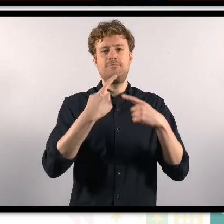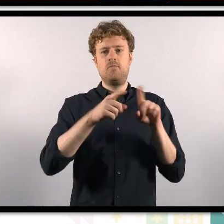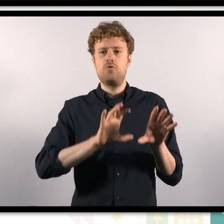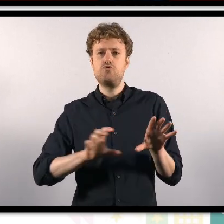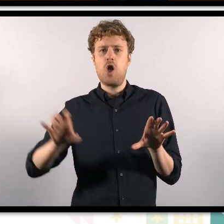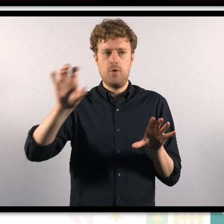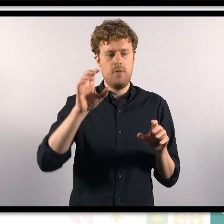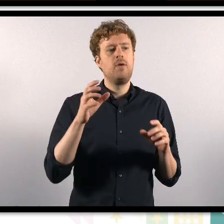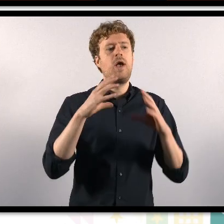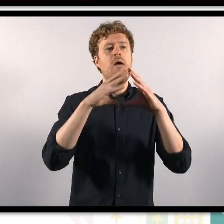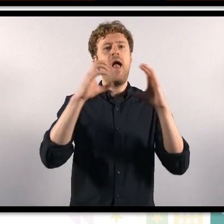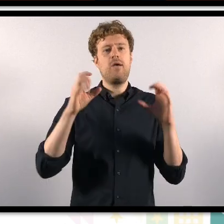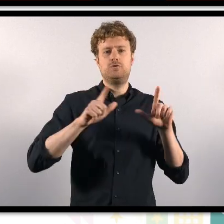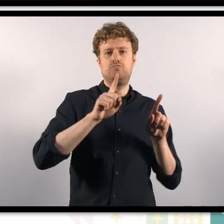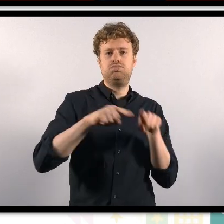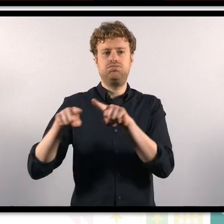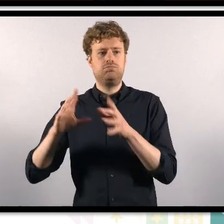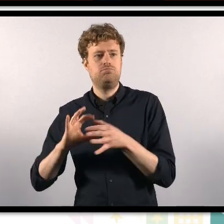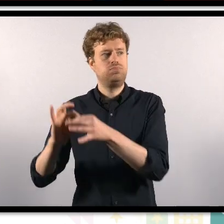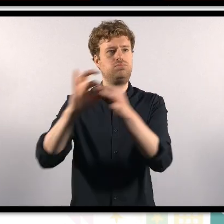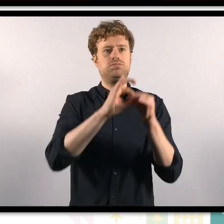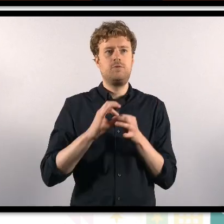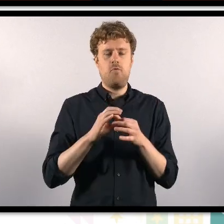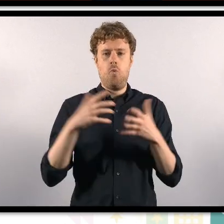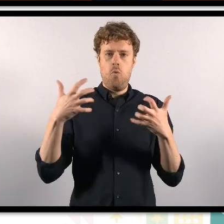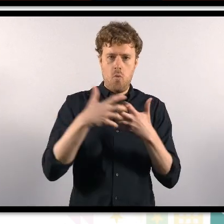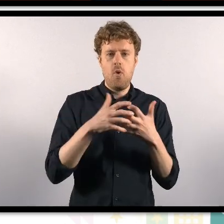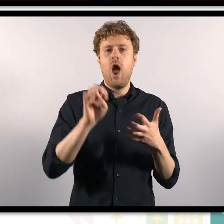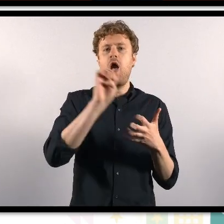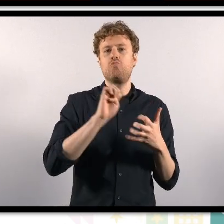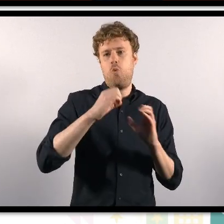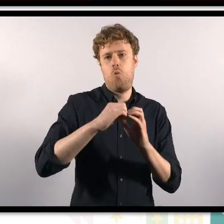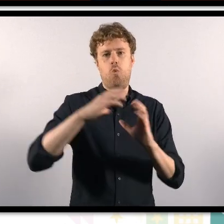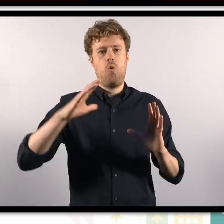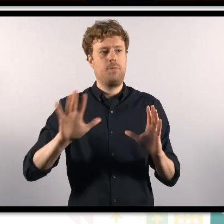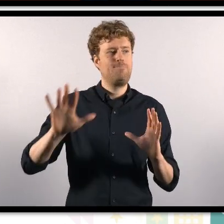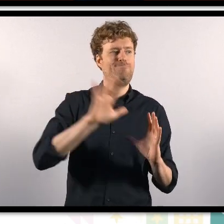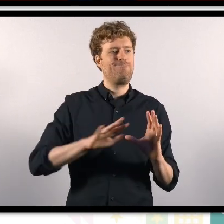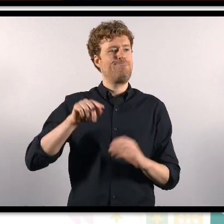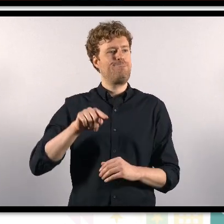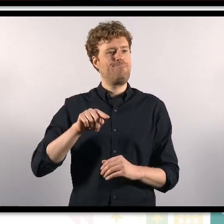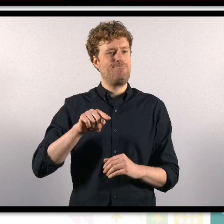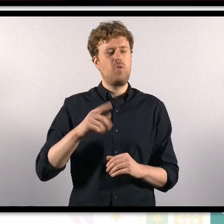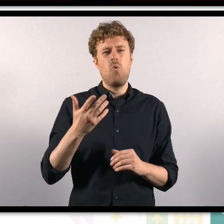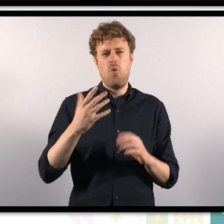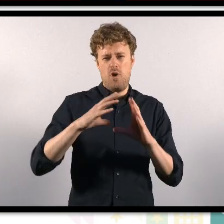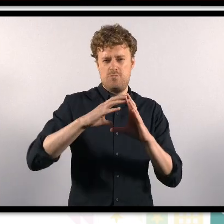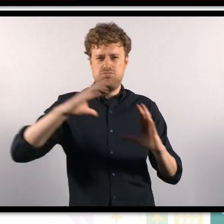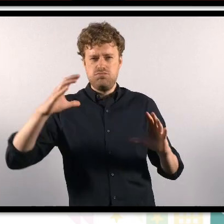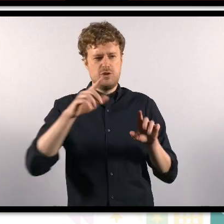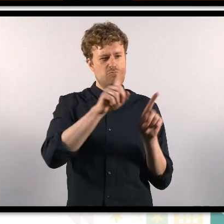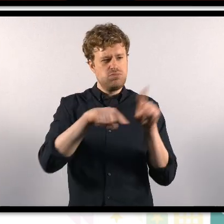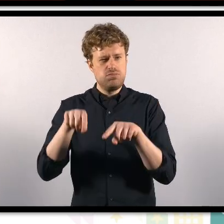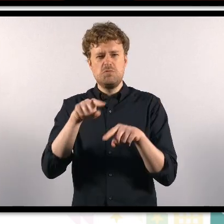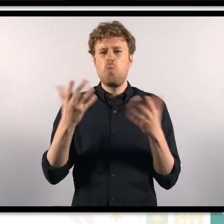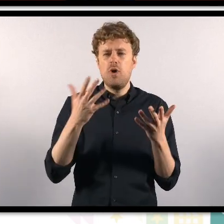member states have mobilized a whopping 3.5 billion euros of investments with a policy